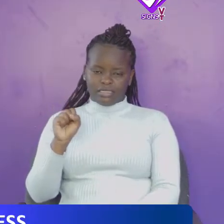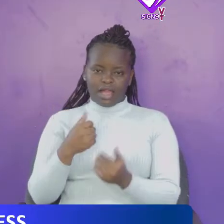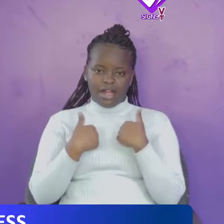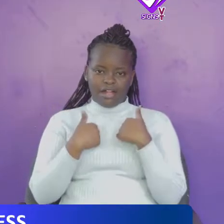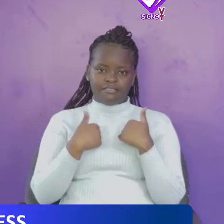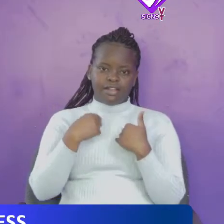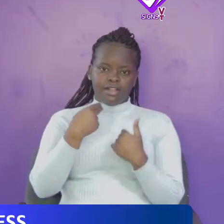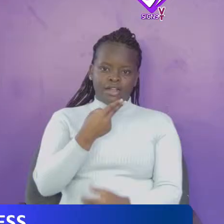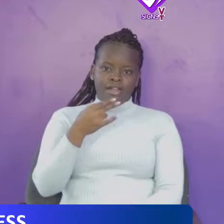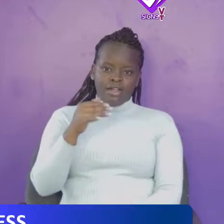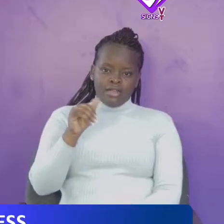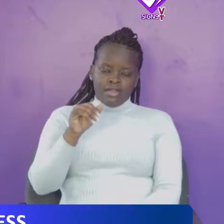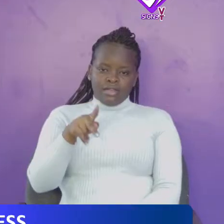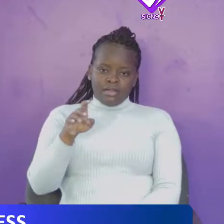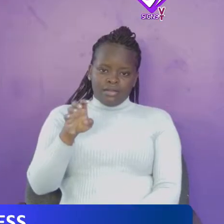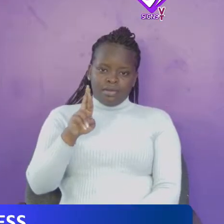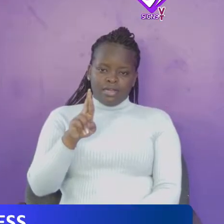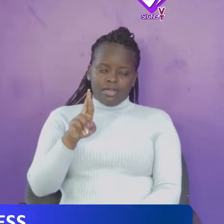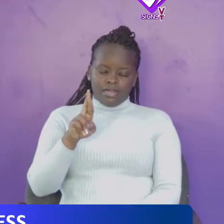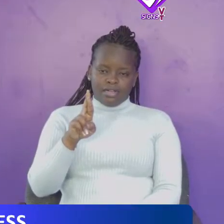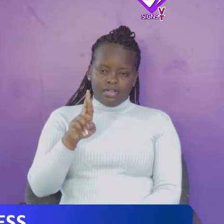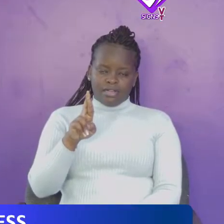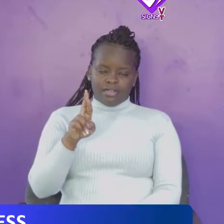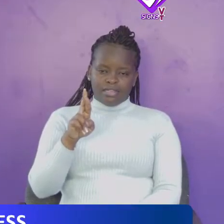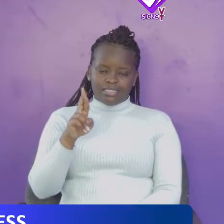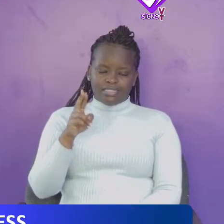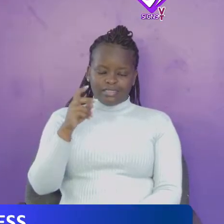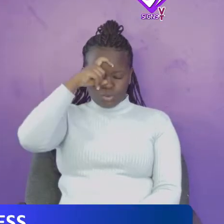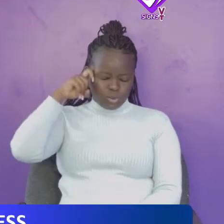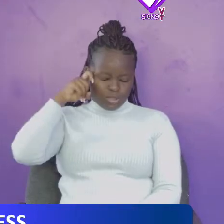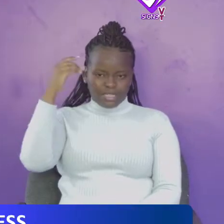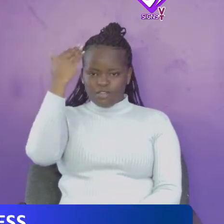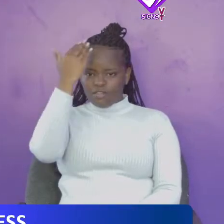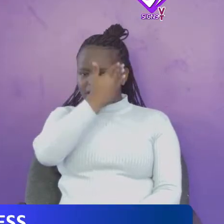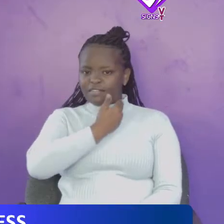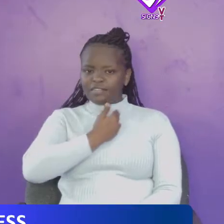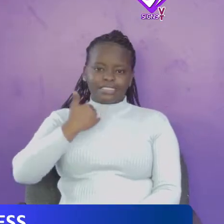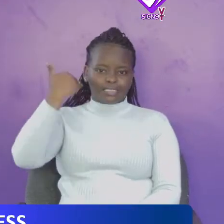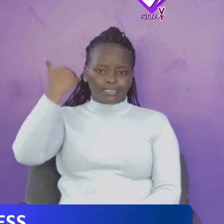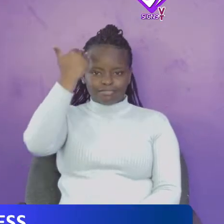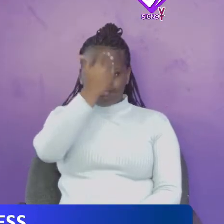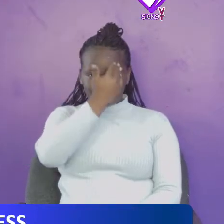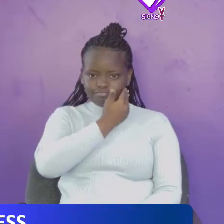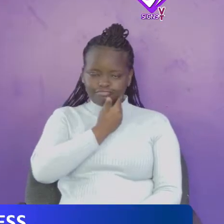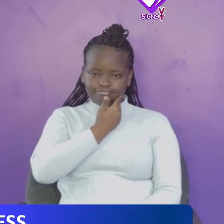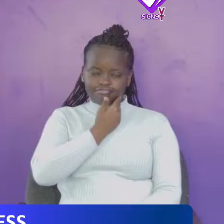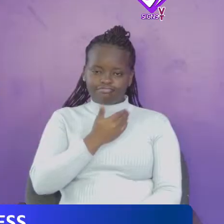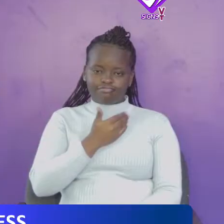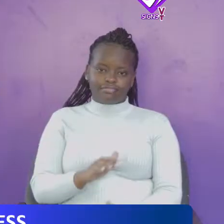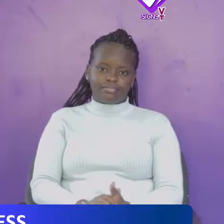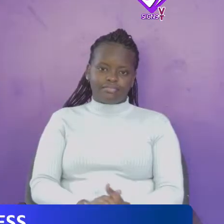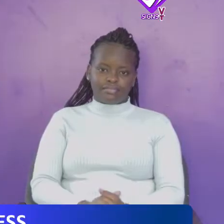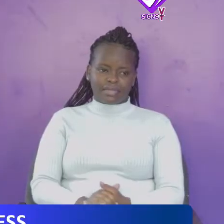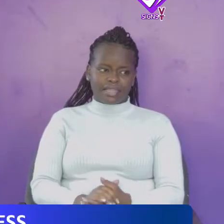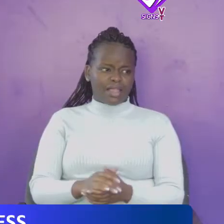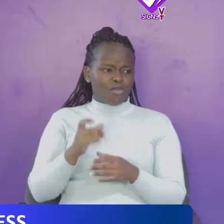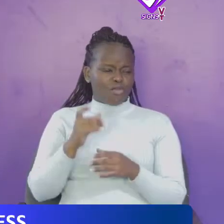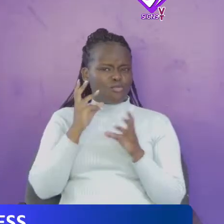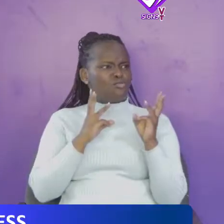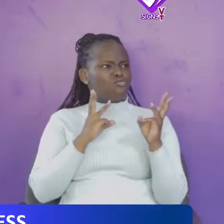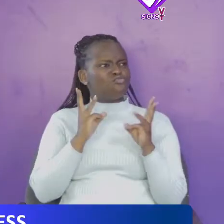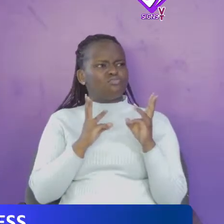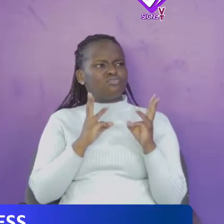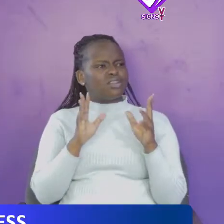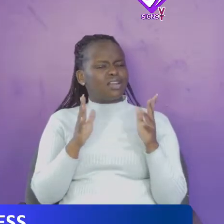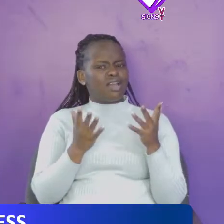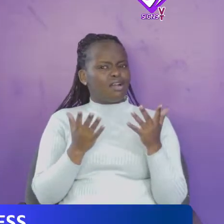this is the excessive sweating of the face and scalp. You may even wonder how is this an